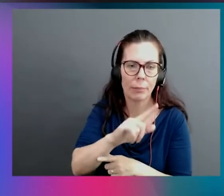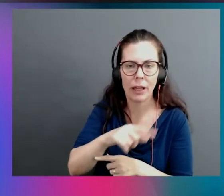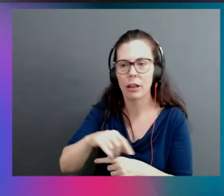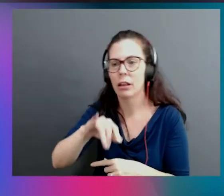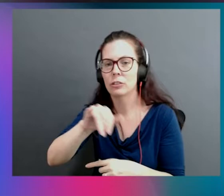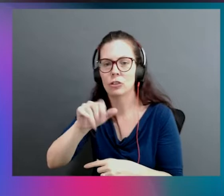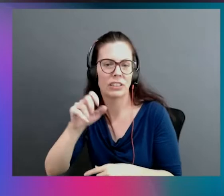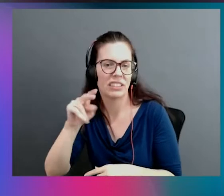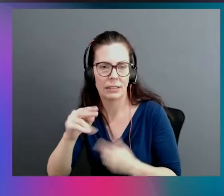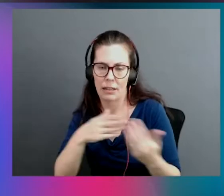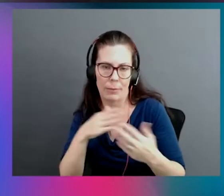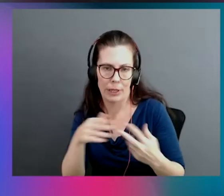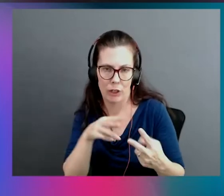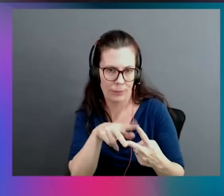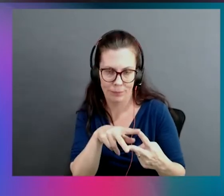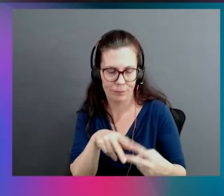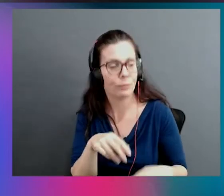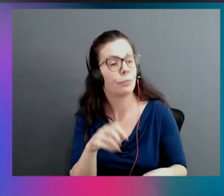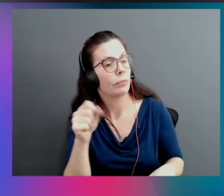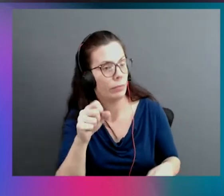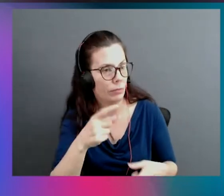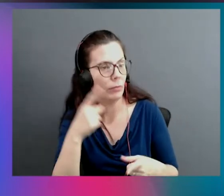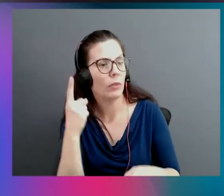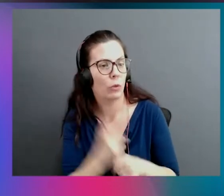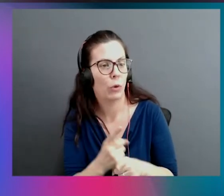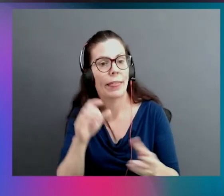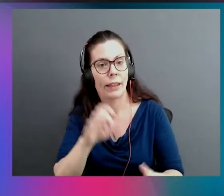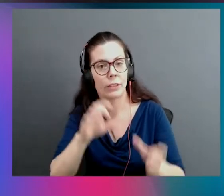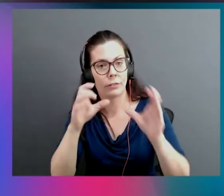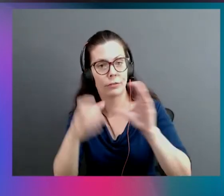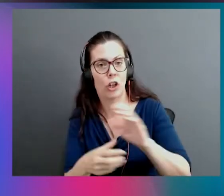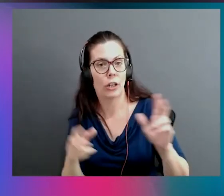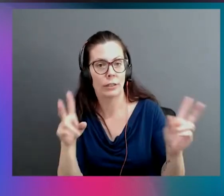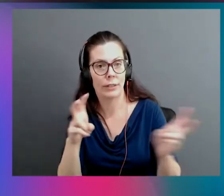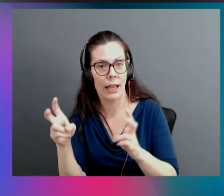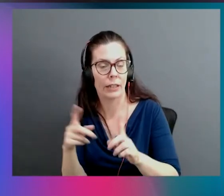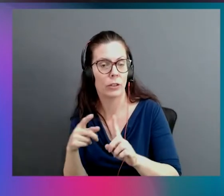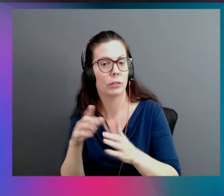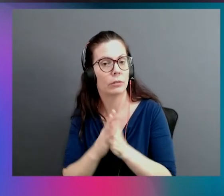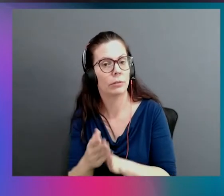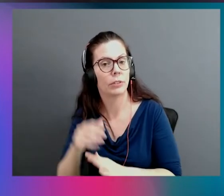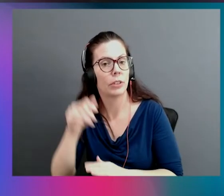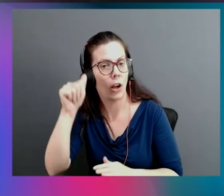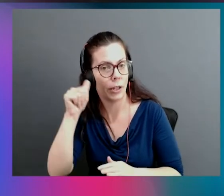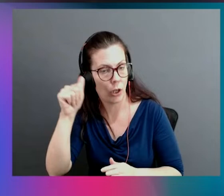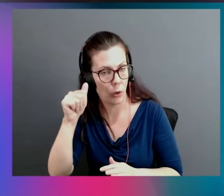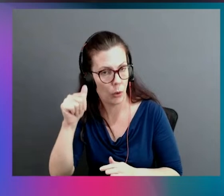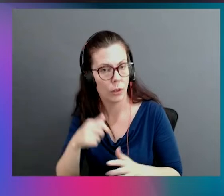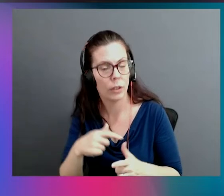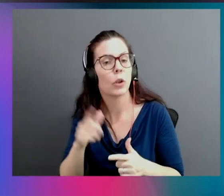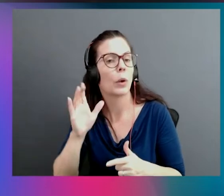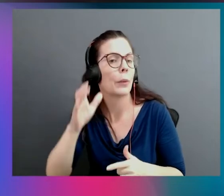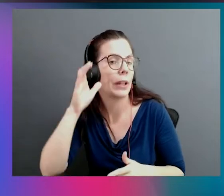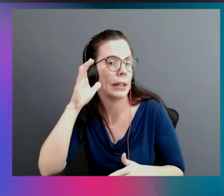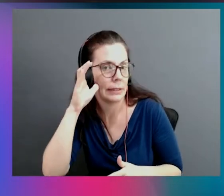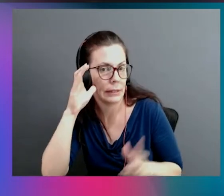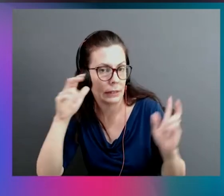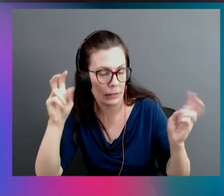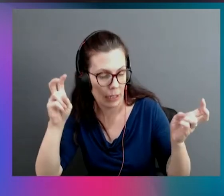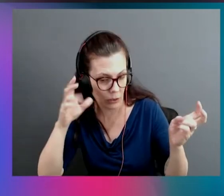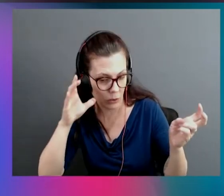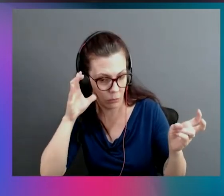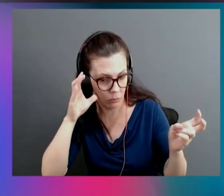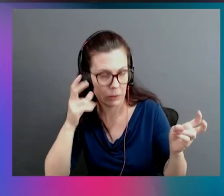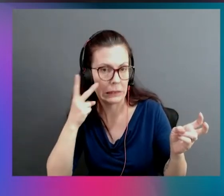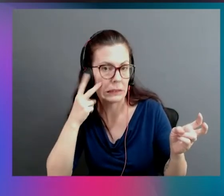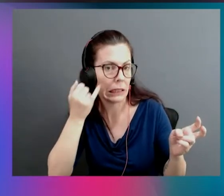worry about any of that. That's right. So this is going to convert the title into audio, and we're going to listen to that title and see if we want to